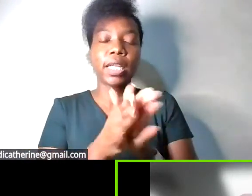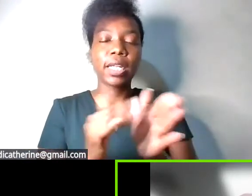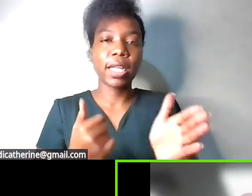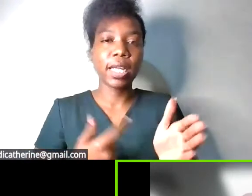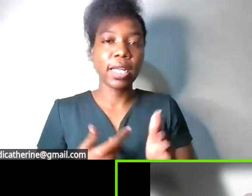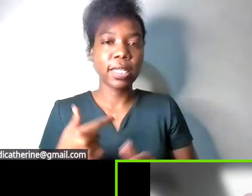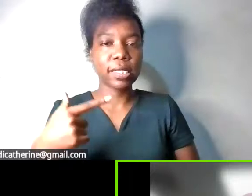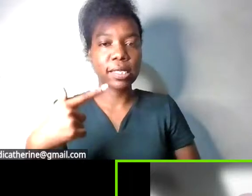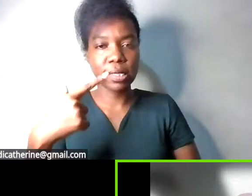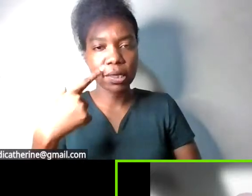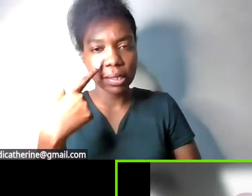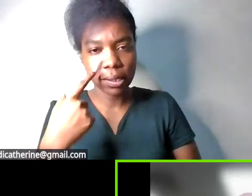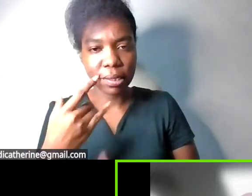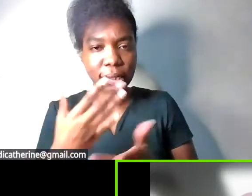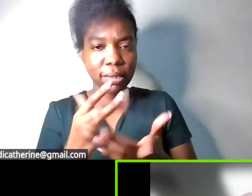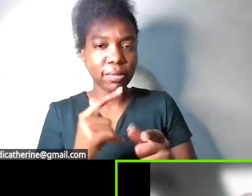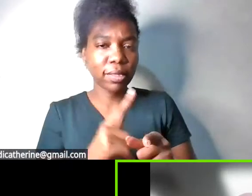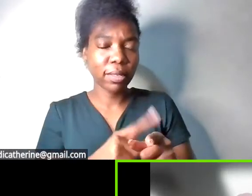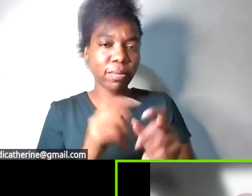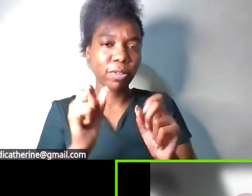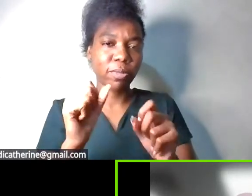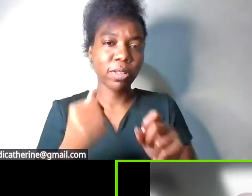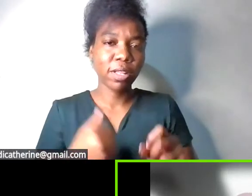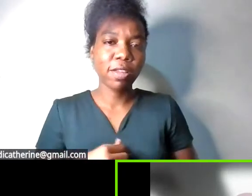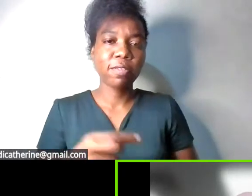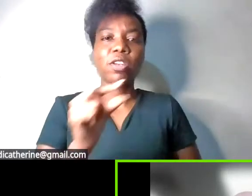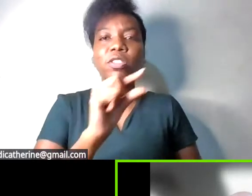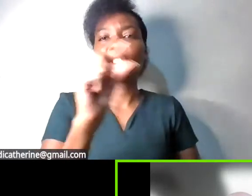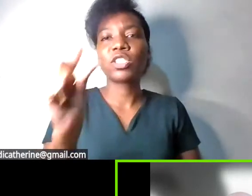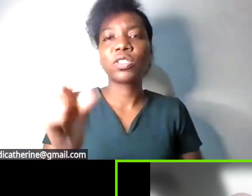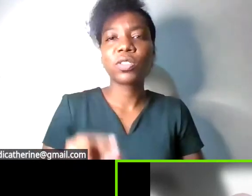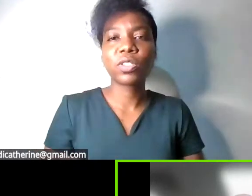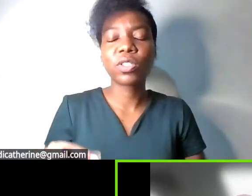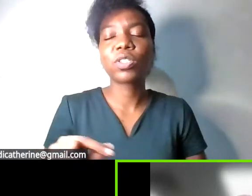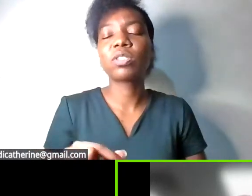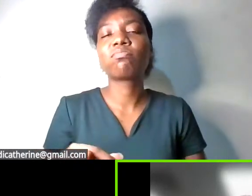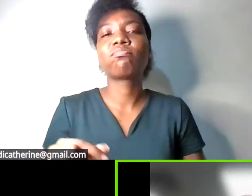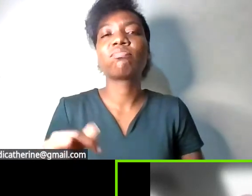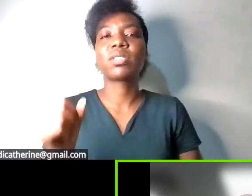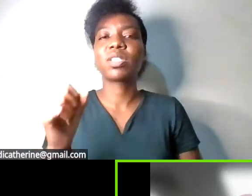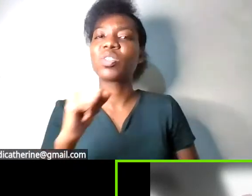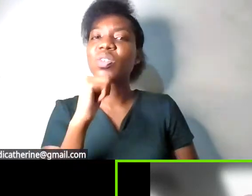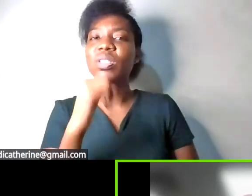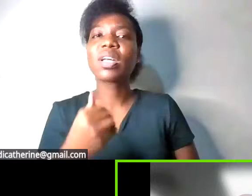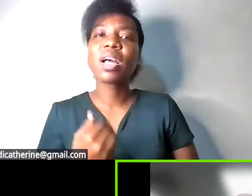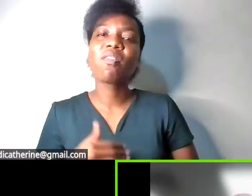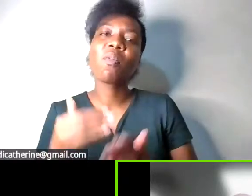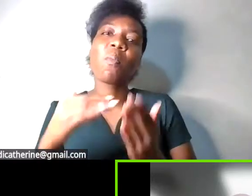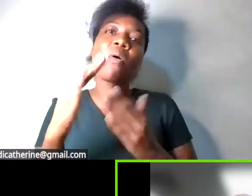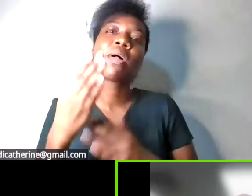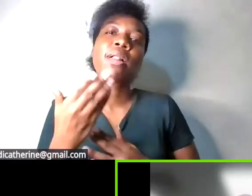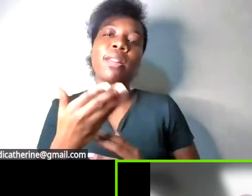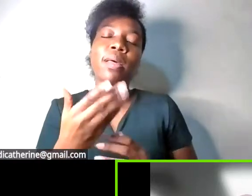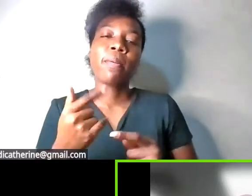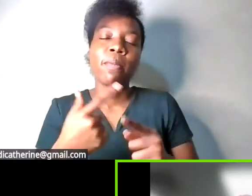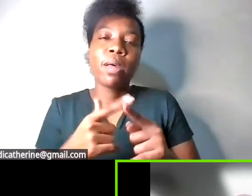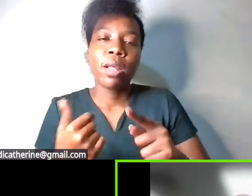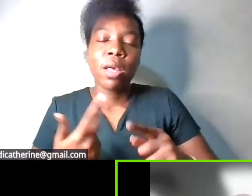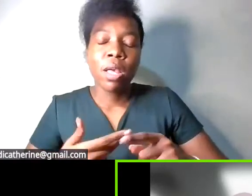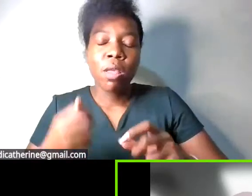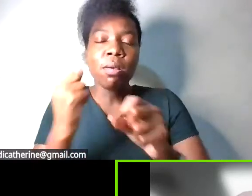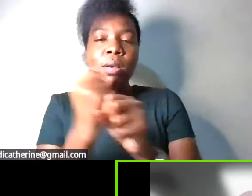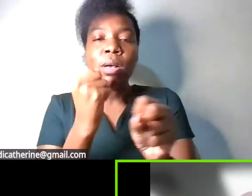now we can see the regional barrier is no more, it doesn't exist anymore. But we have to work together for